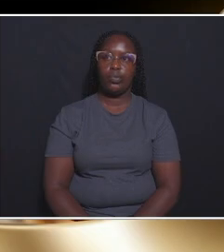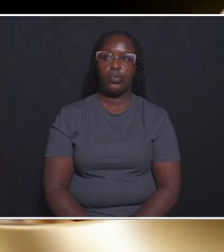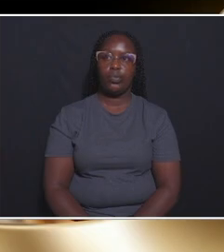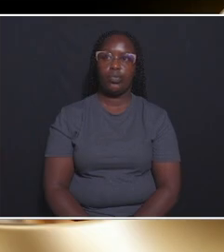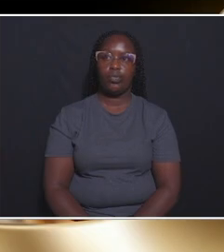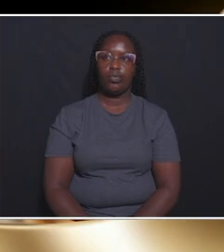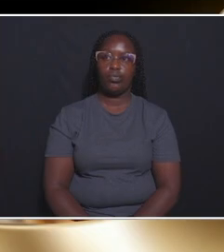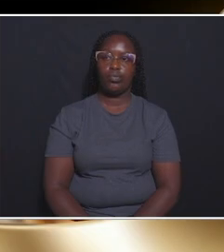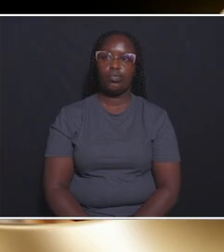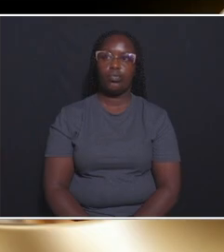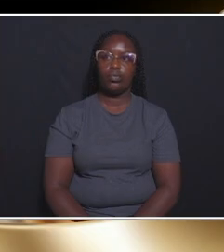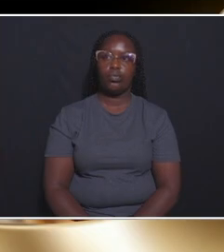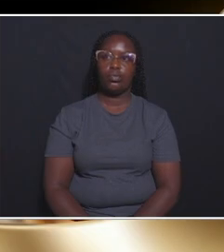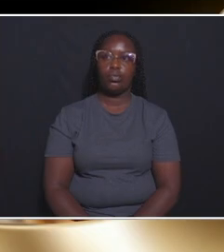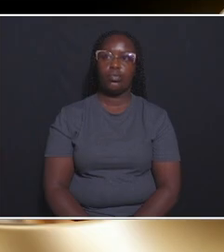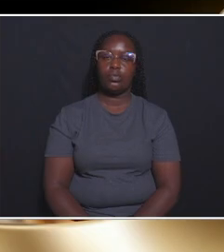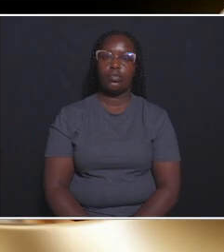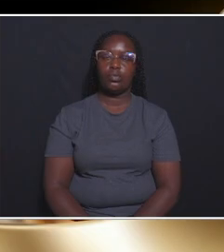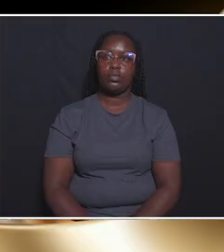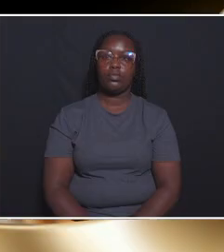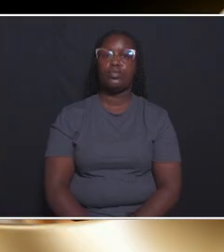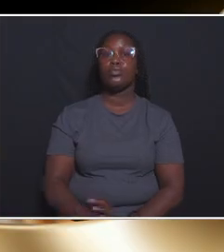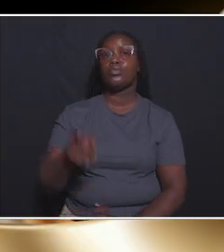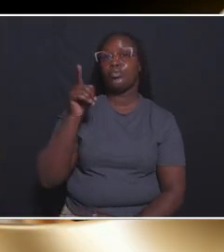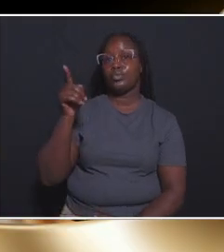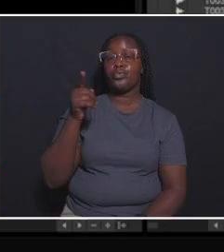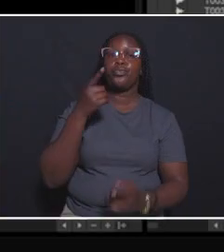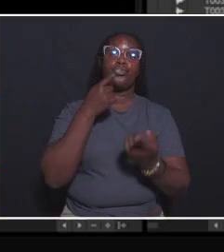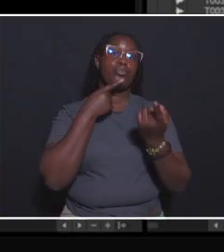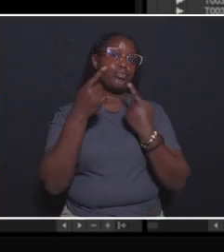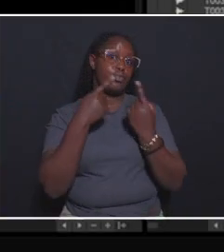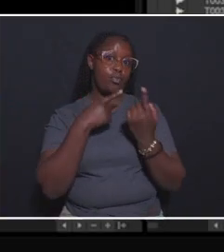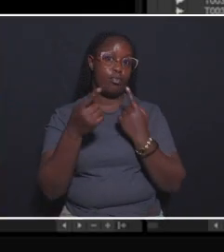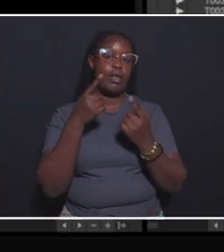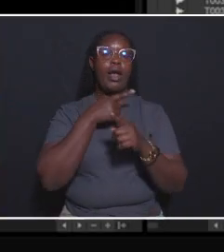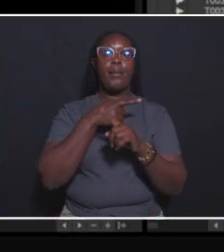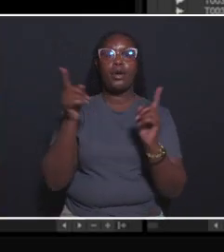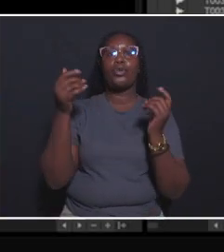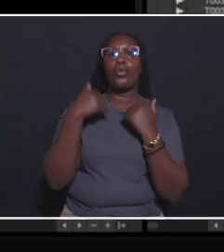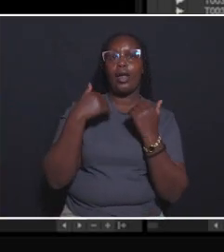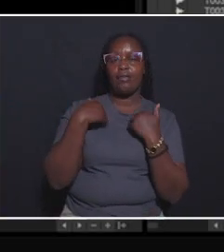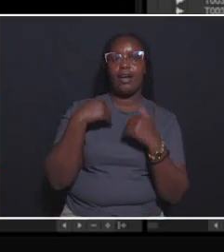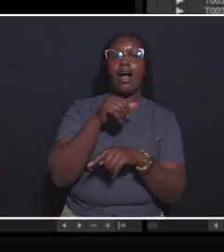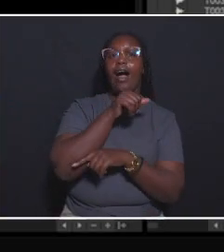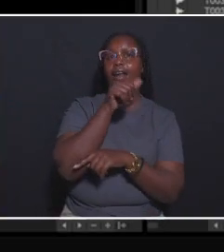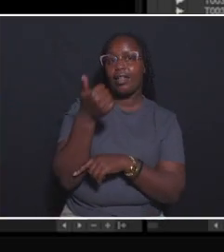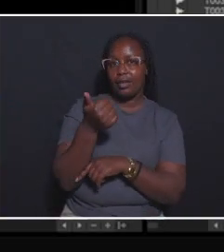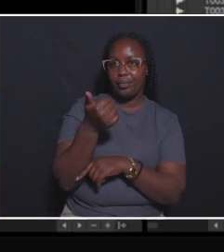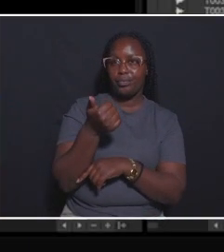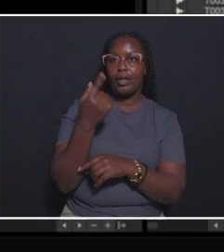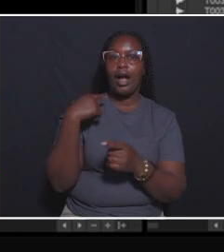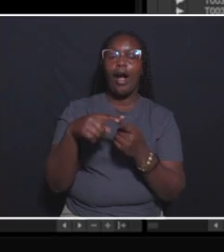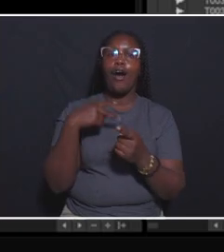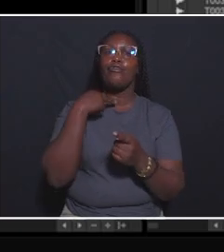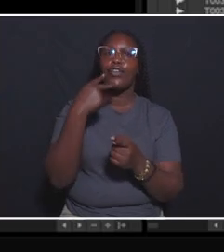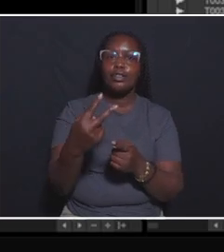So she's talking, but we have another layer of her actions, her sitting down,